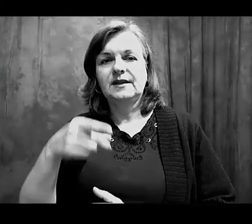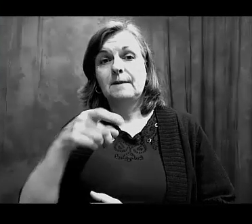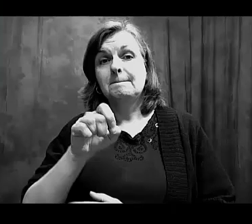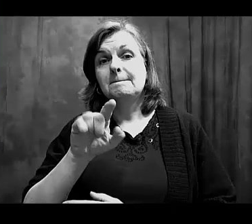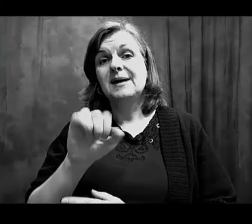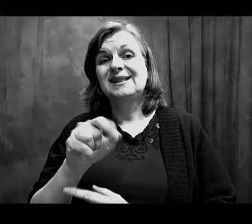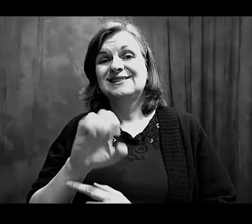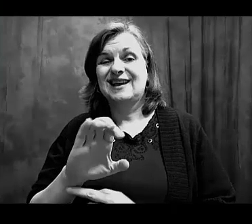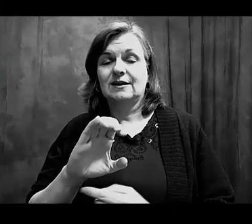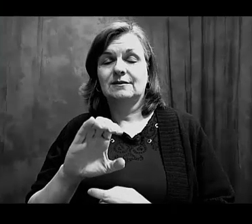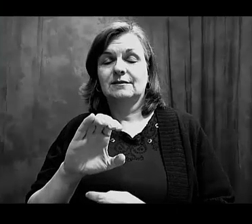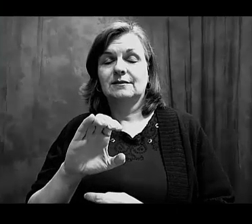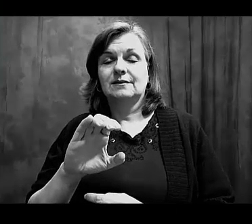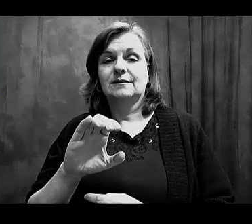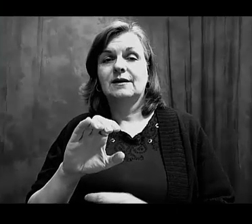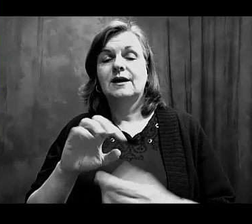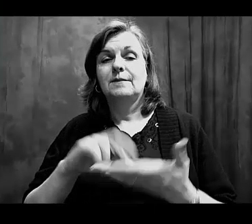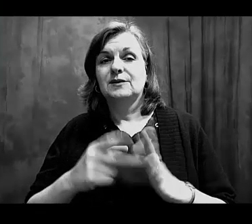one trait.